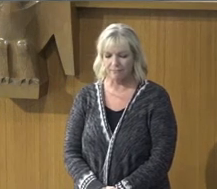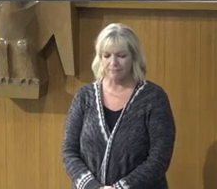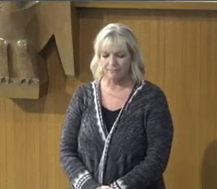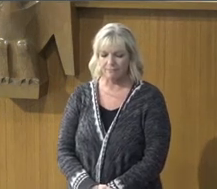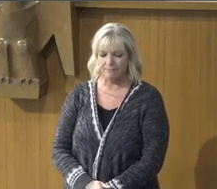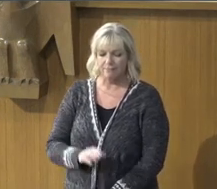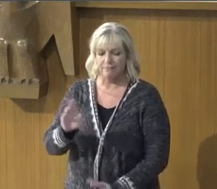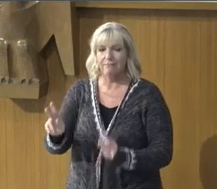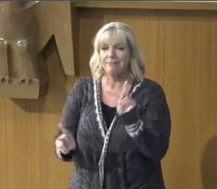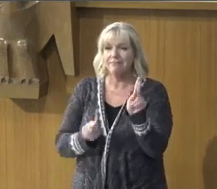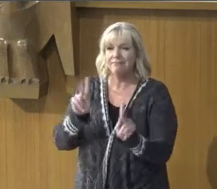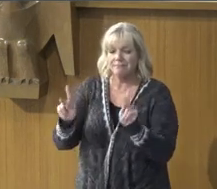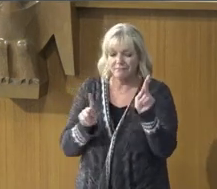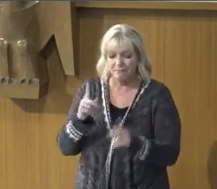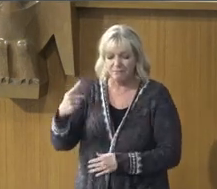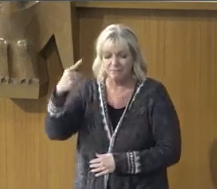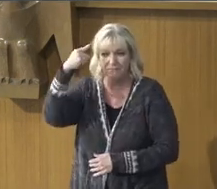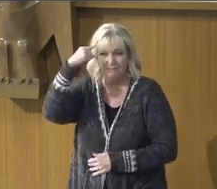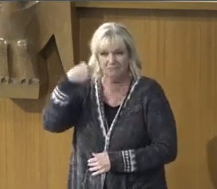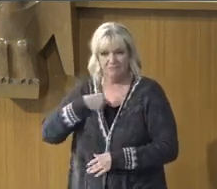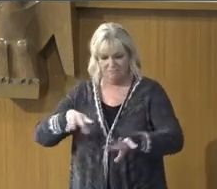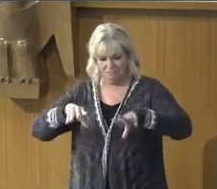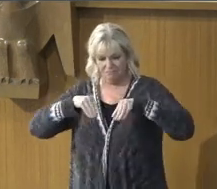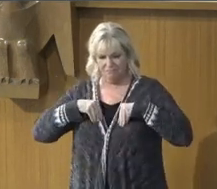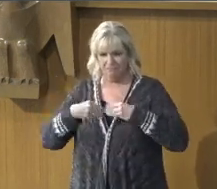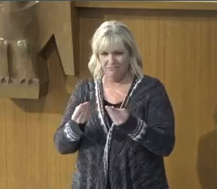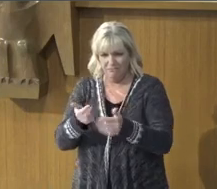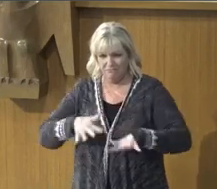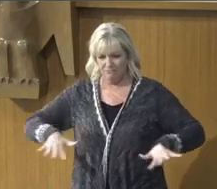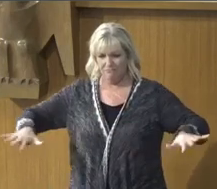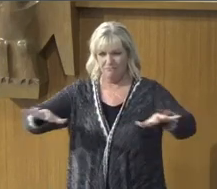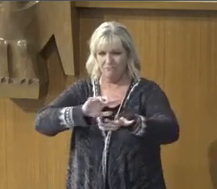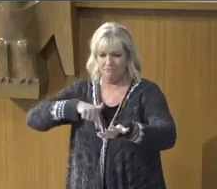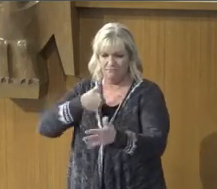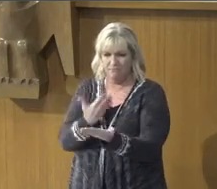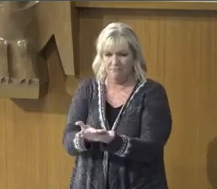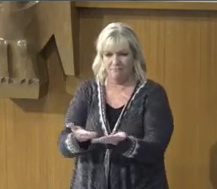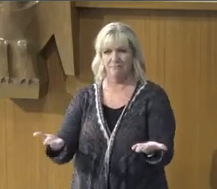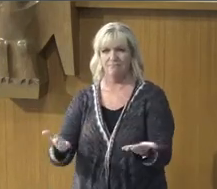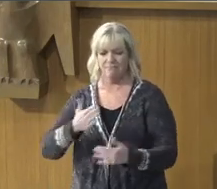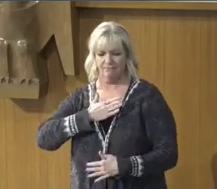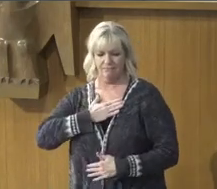You think you own whatever land you land on